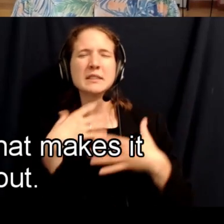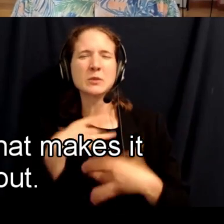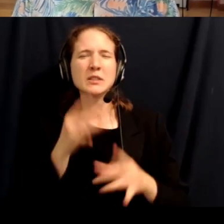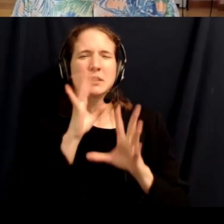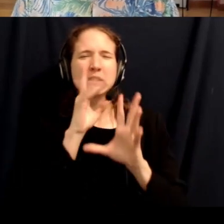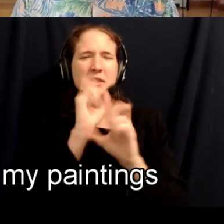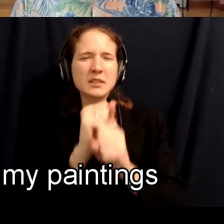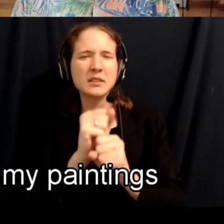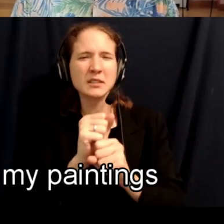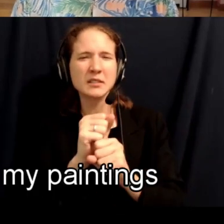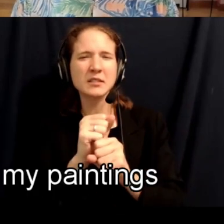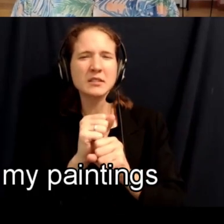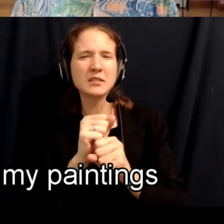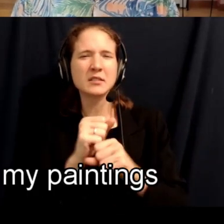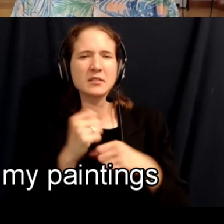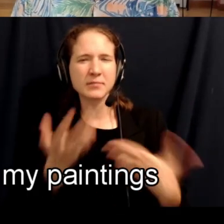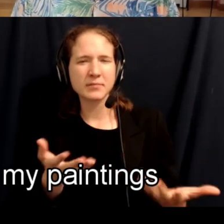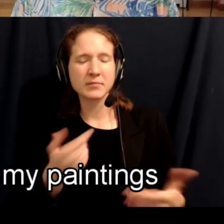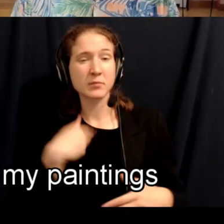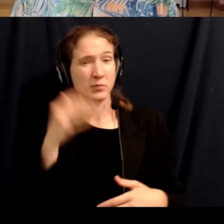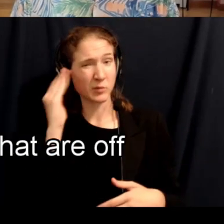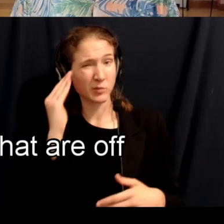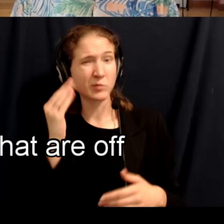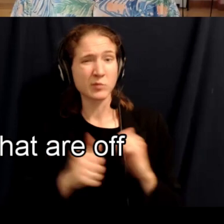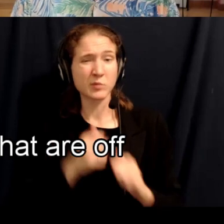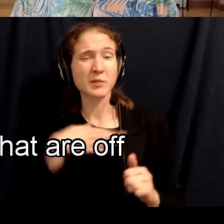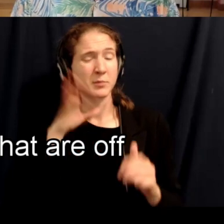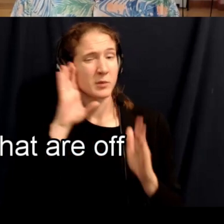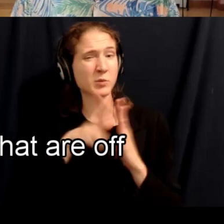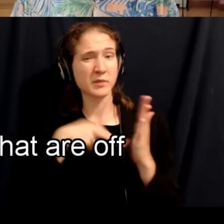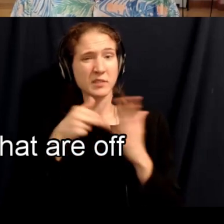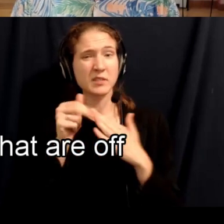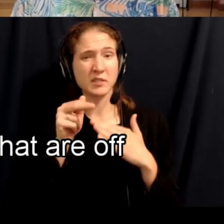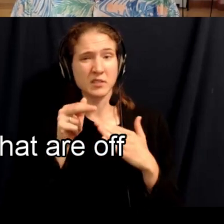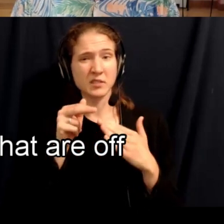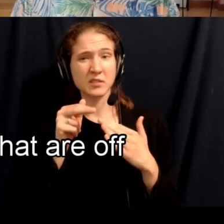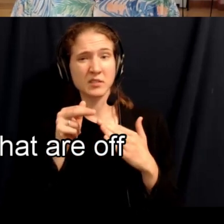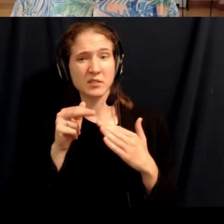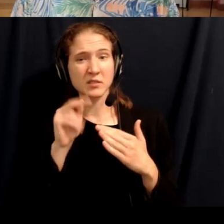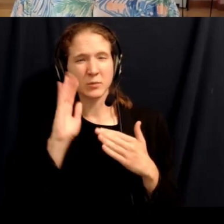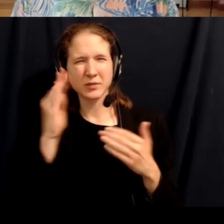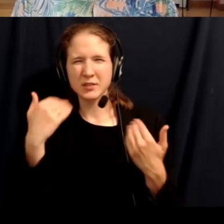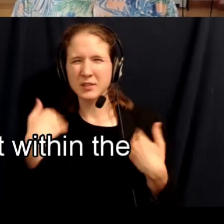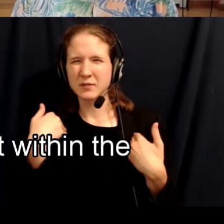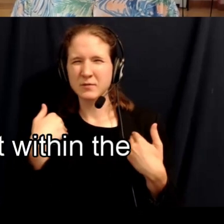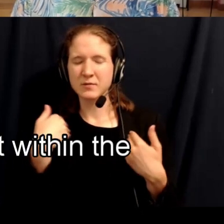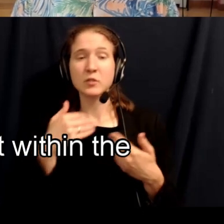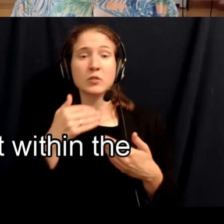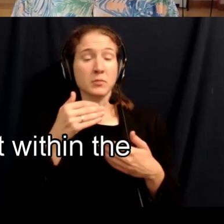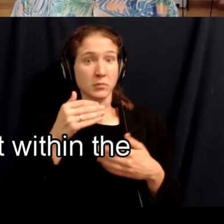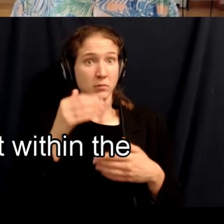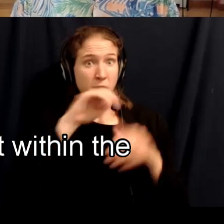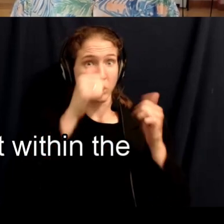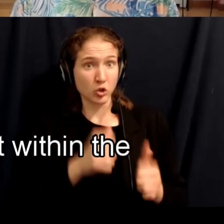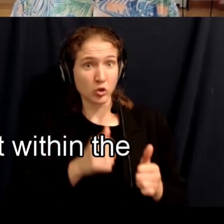interesting layout, so that I know that most of my paintings have parts of the figure that are off the canvas. I don't necessarily